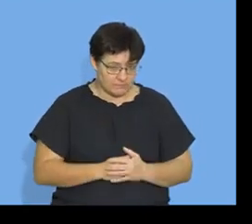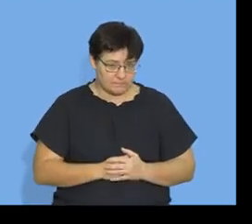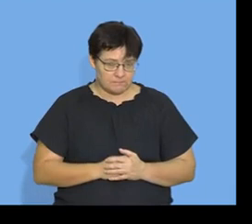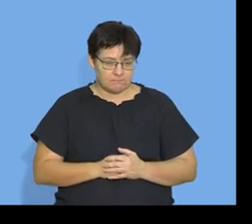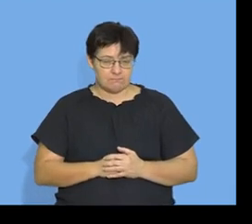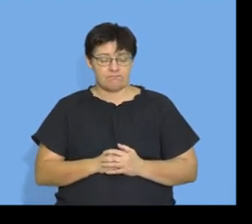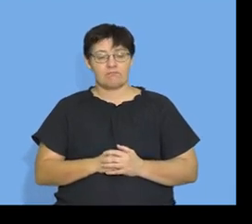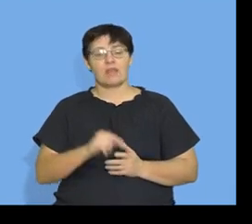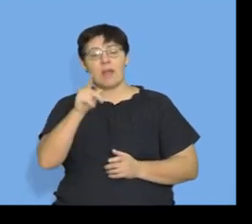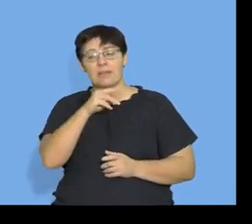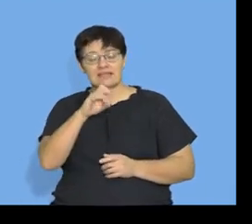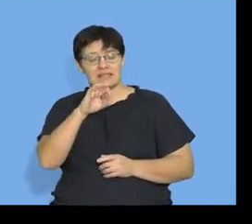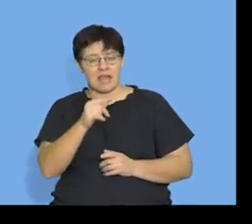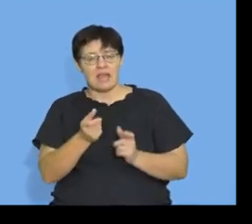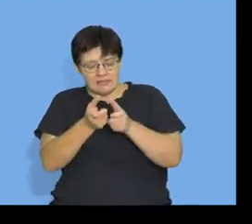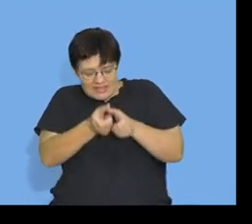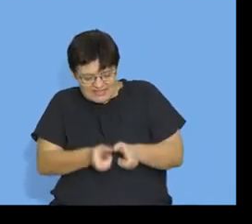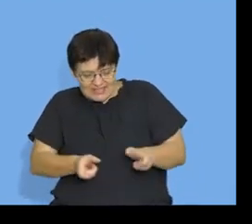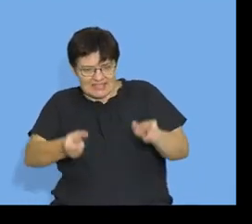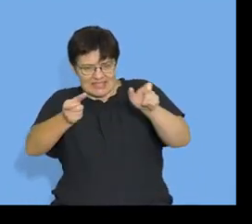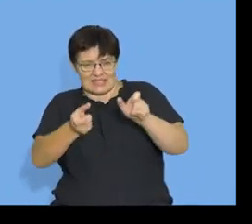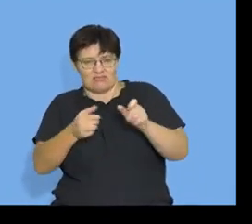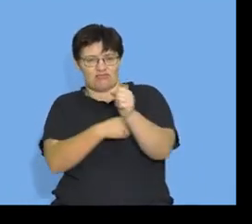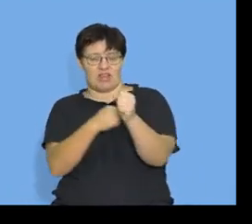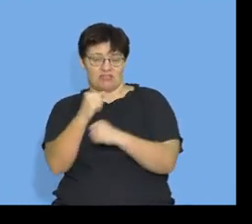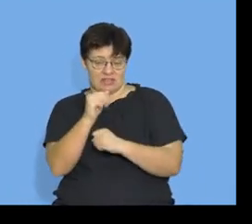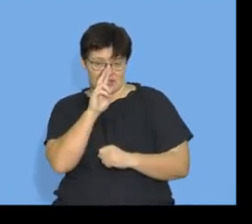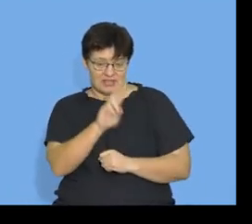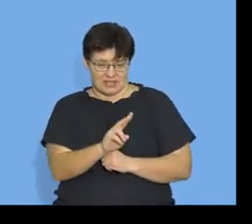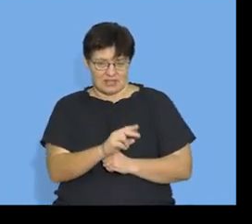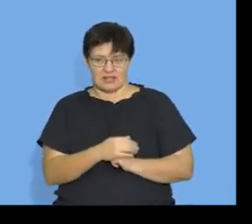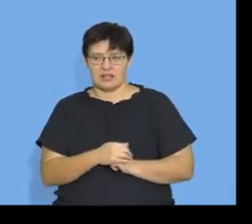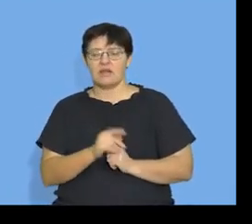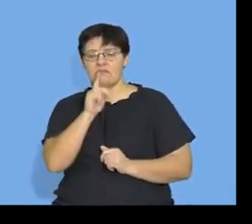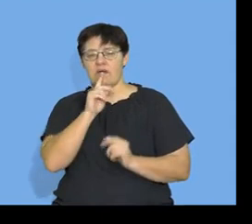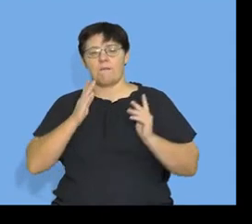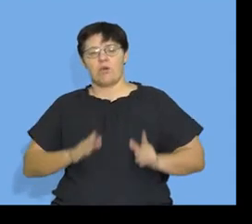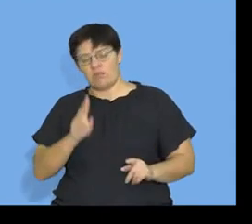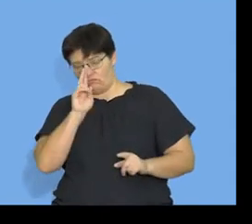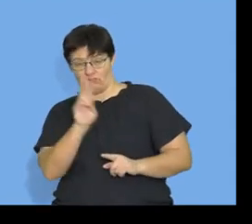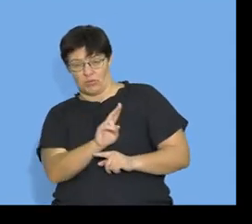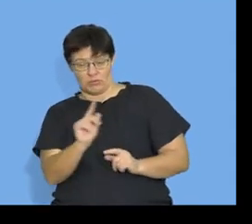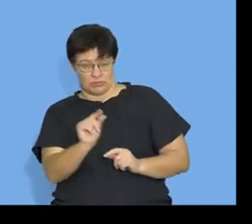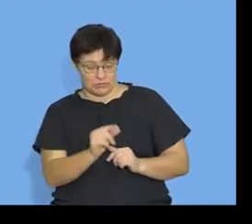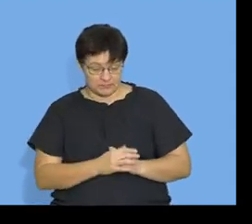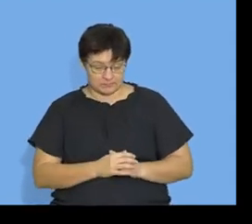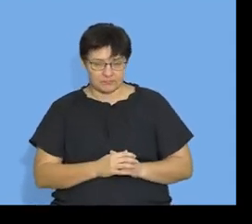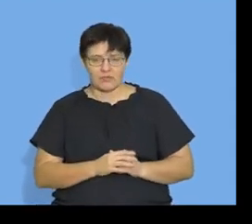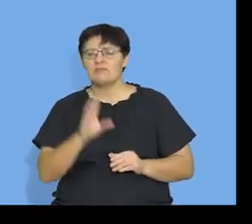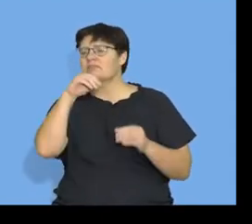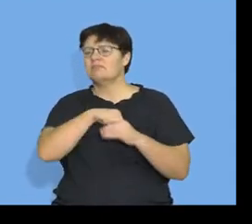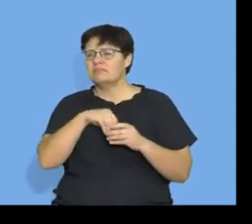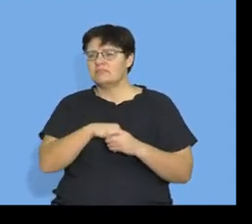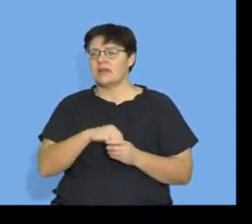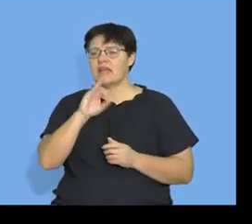the placenta is a disc-shaped structure, and we'll look at how it looks like in the body in a bit, that contains